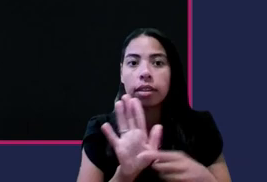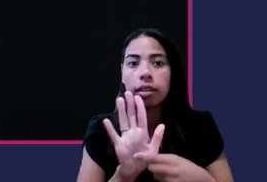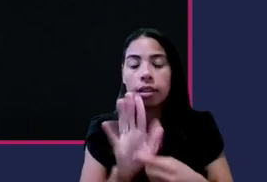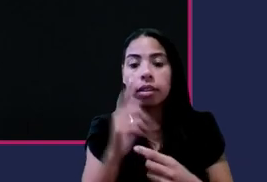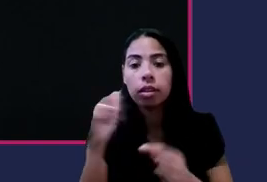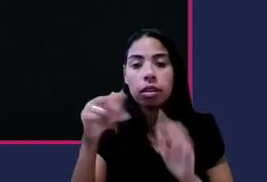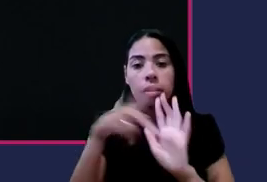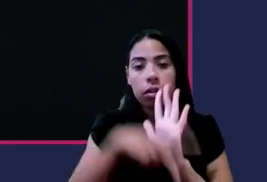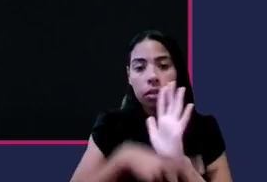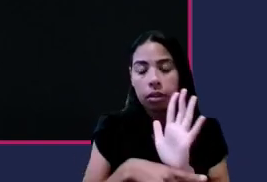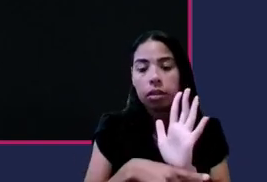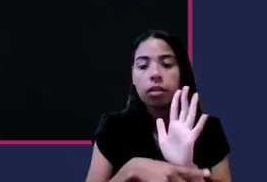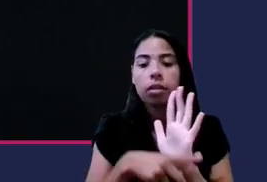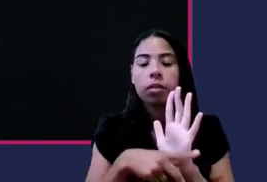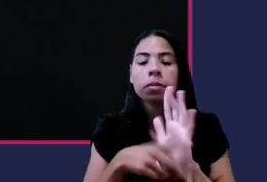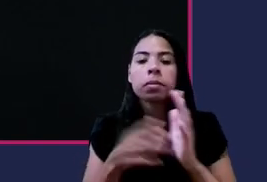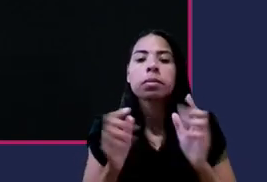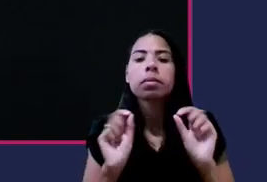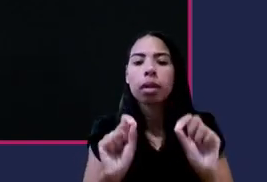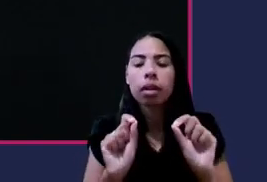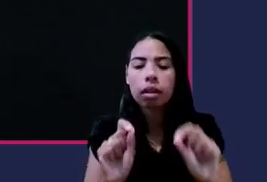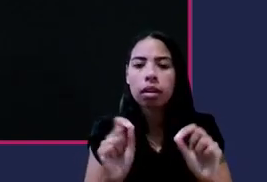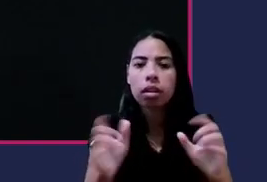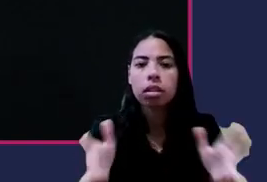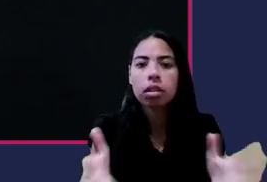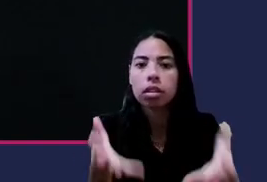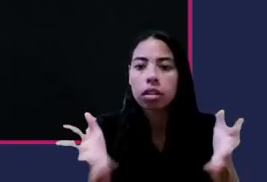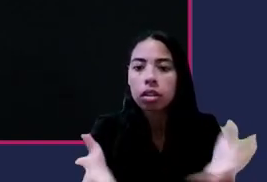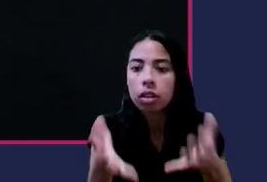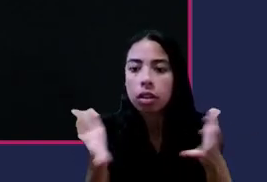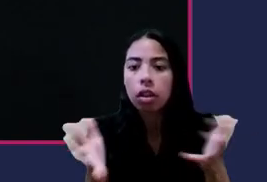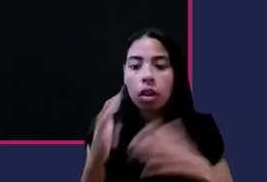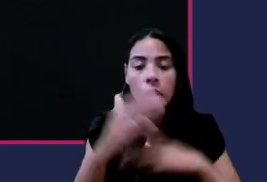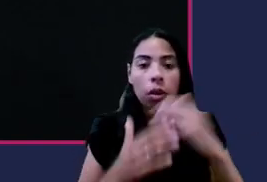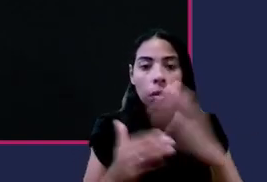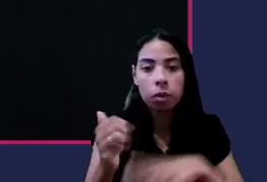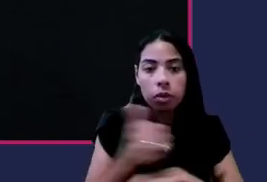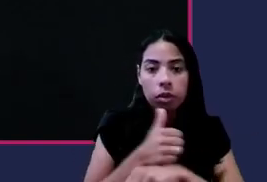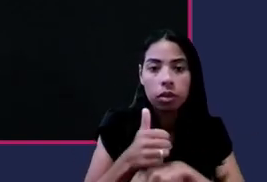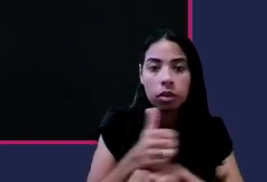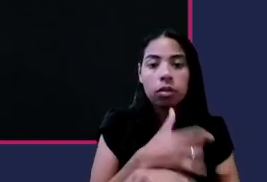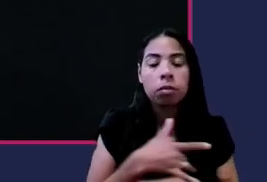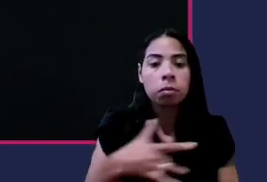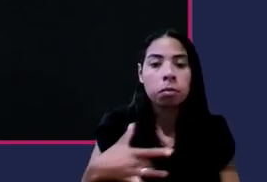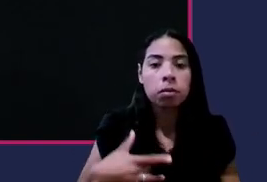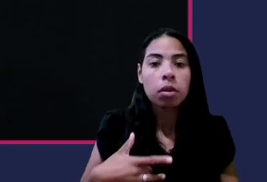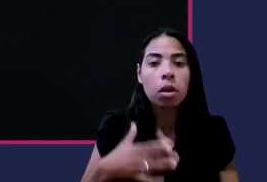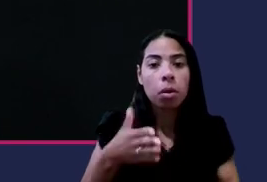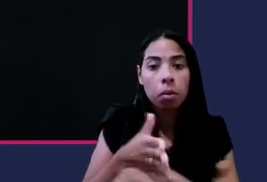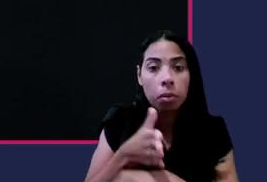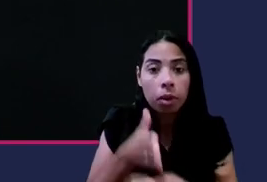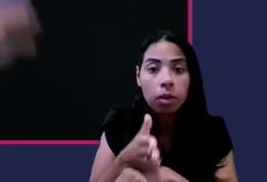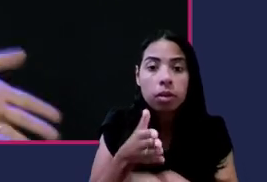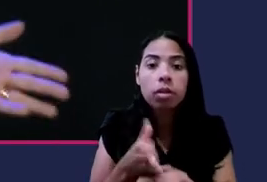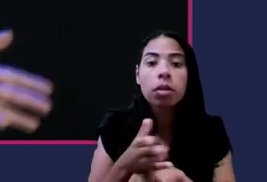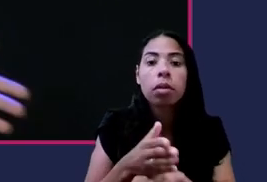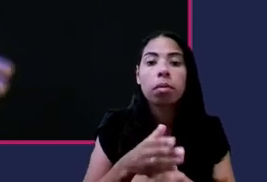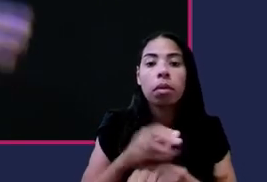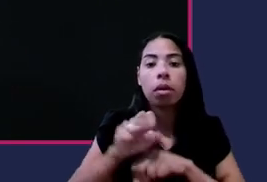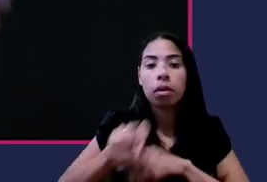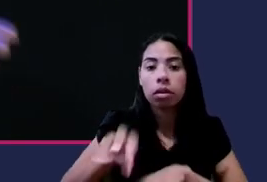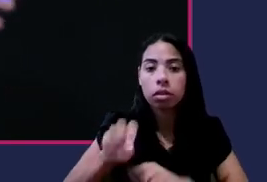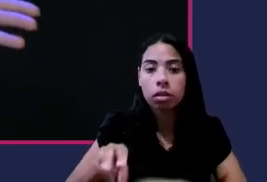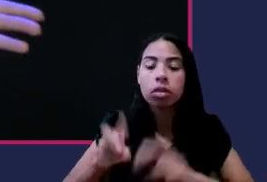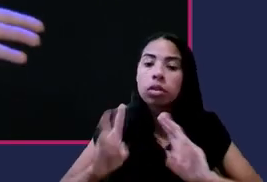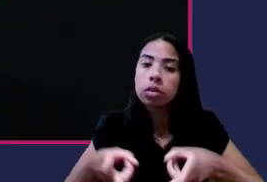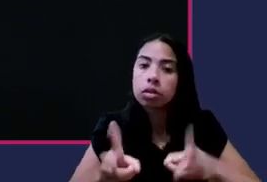There's another project to try to encourage health professionals to participate in continuous education. It's very important to have